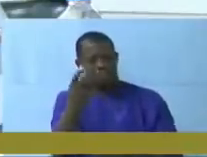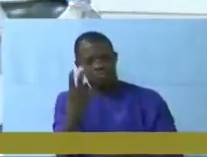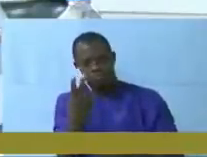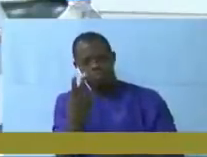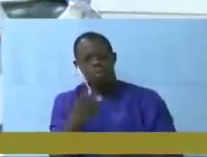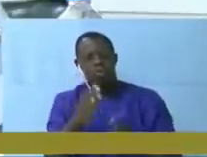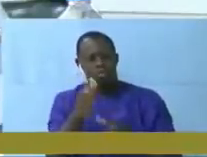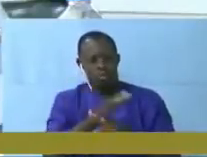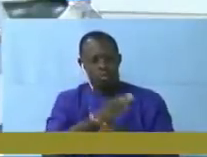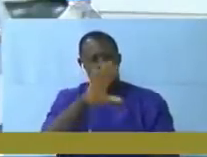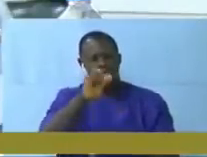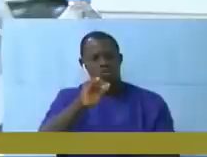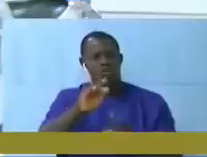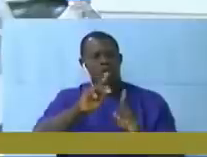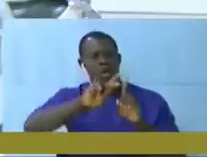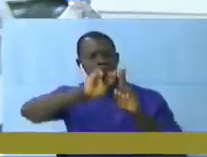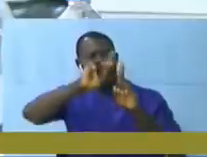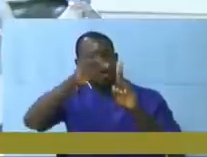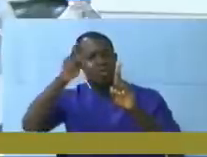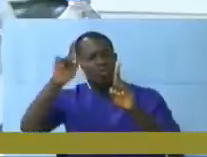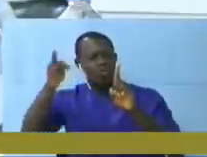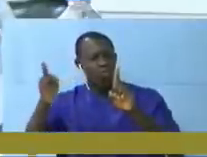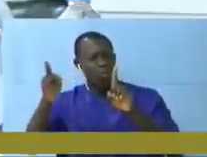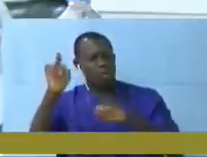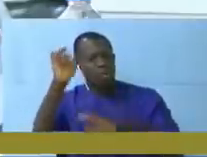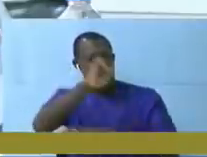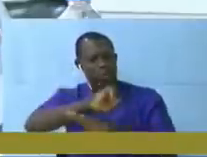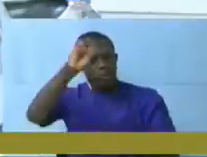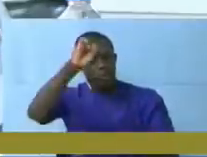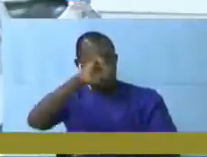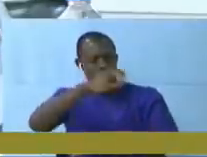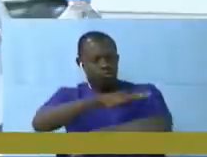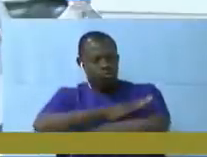76 to 1982. Then I did Kaur Secondary Technical School for 2 years,